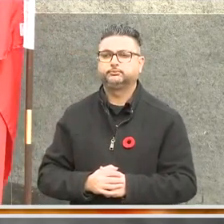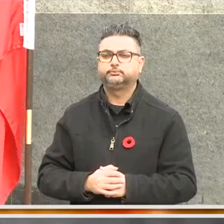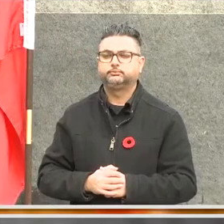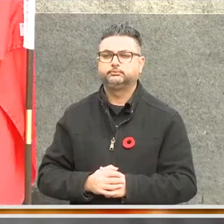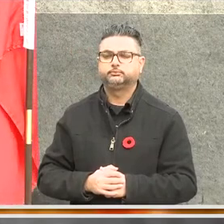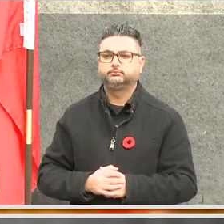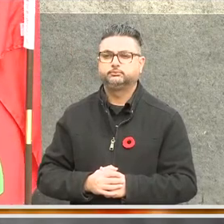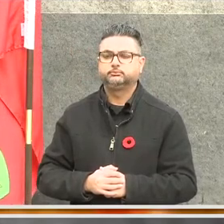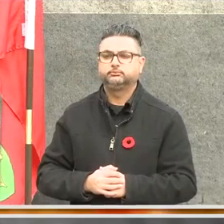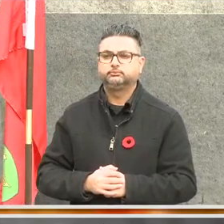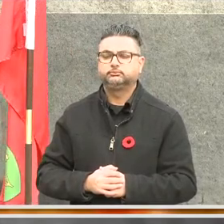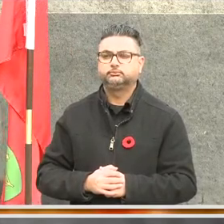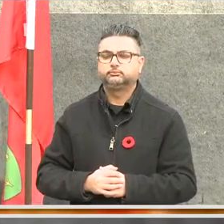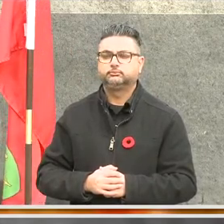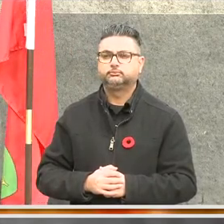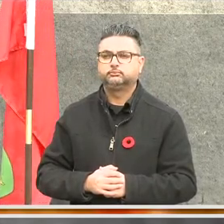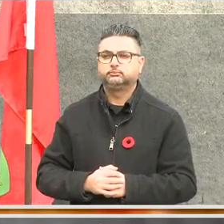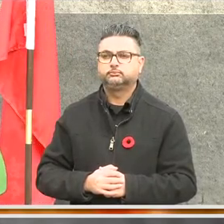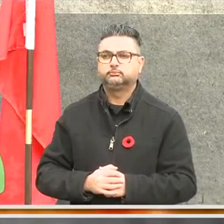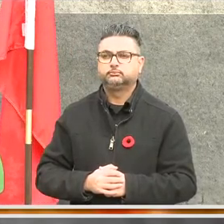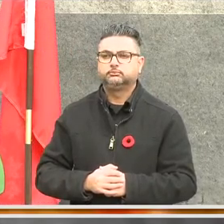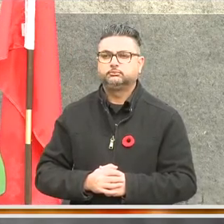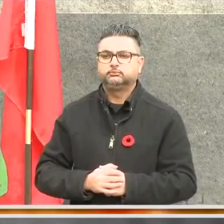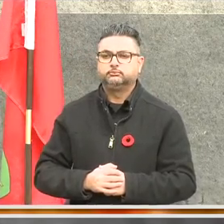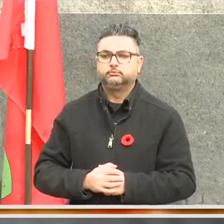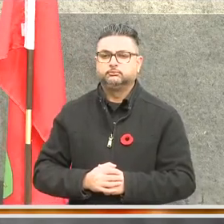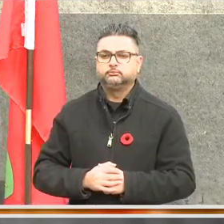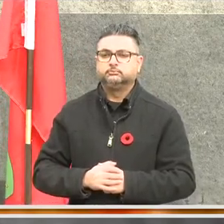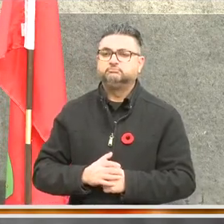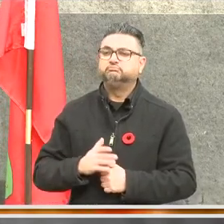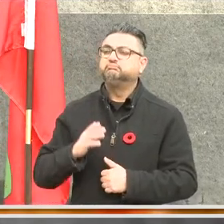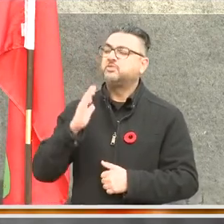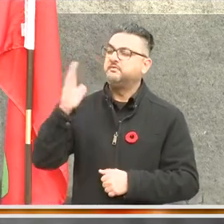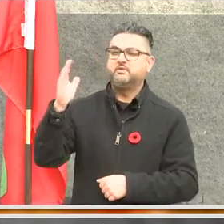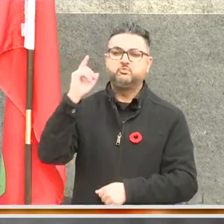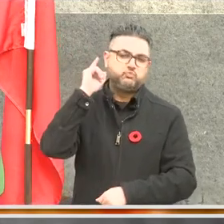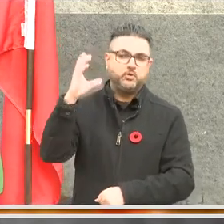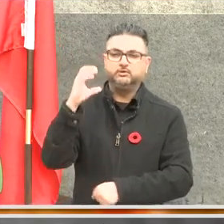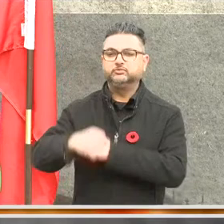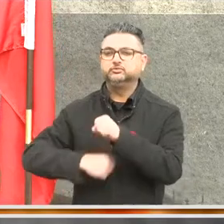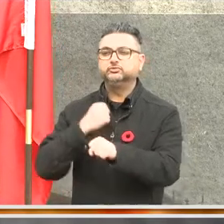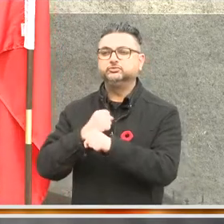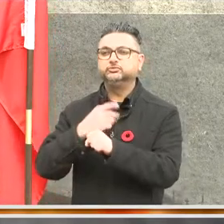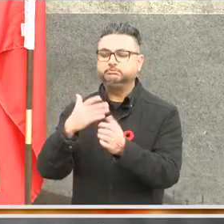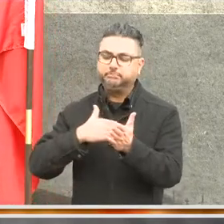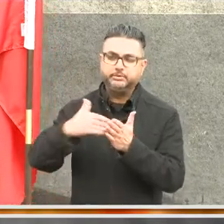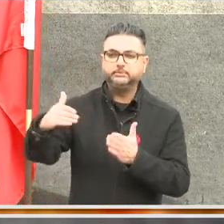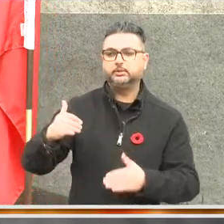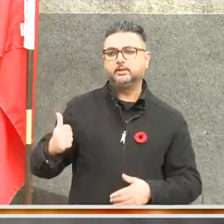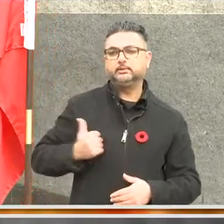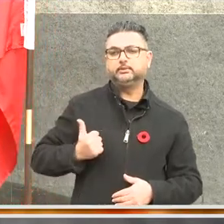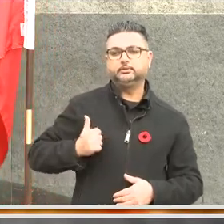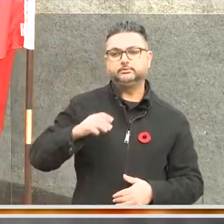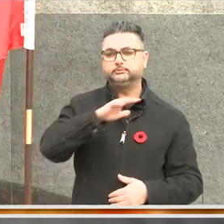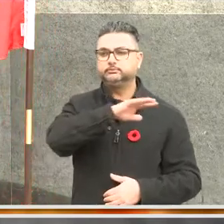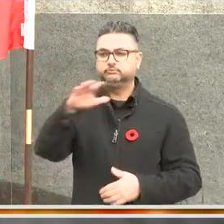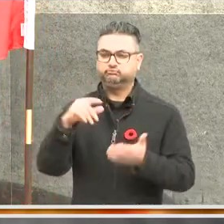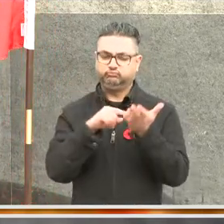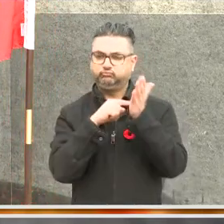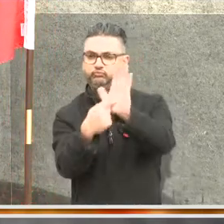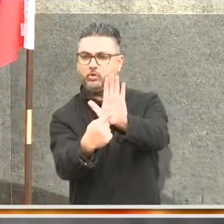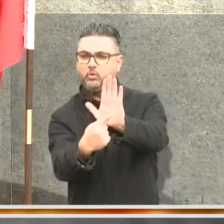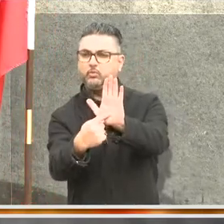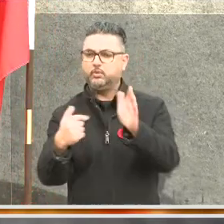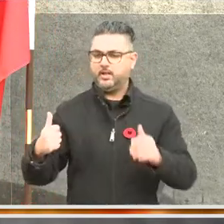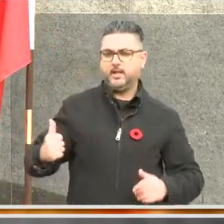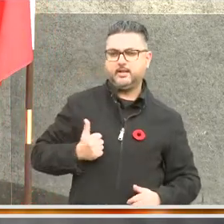over 100 years, millions of Canadians have proudly served our country in uniform. We owe it to them to remember